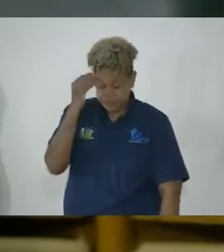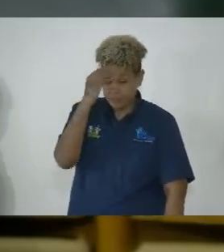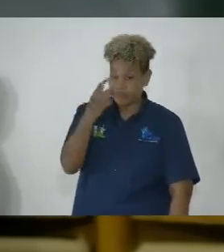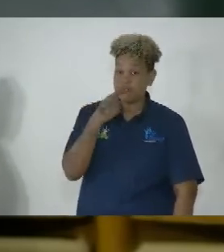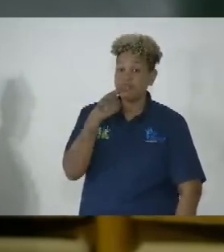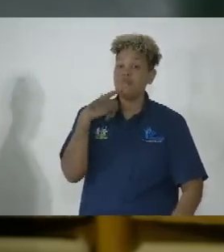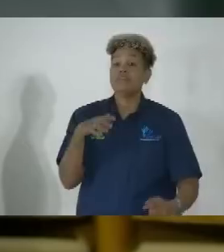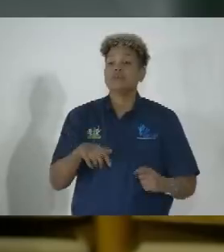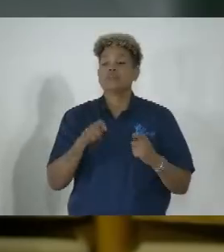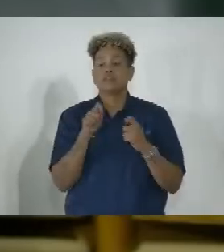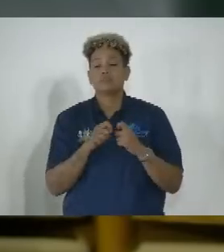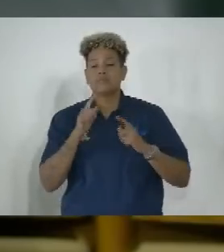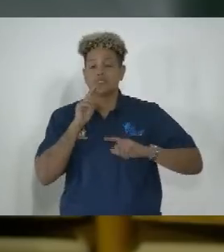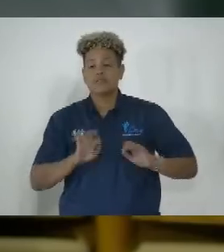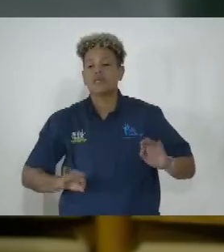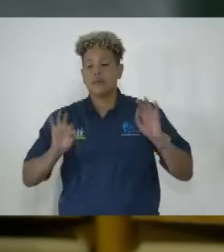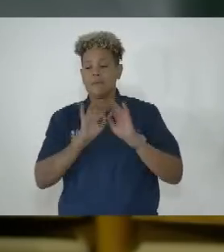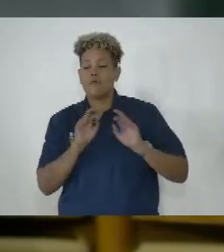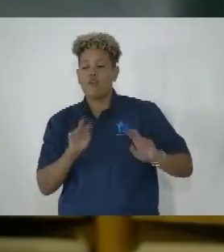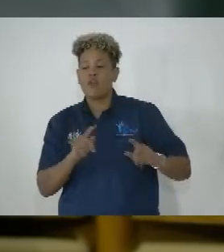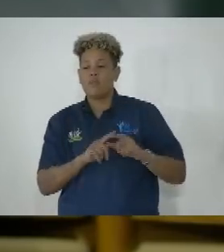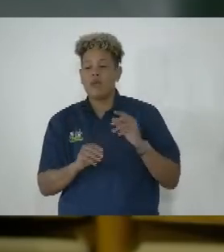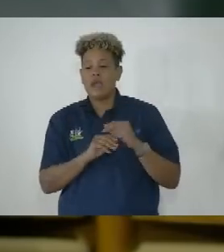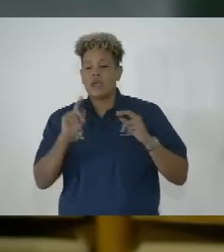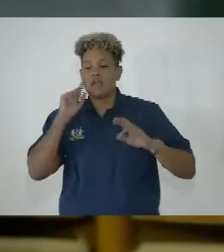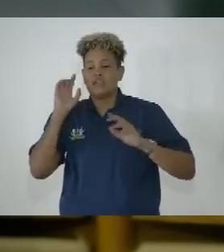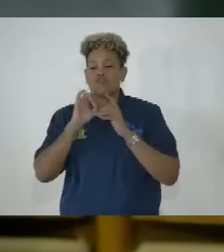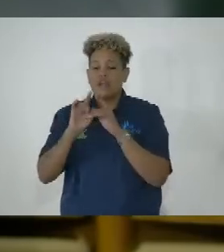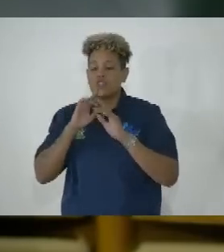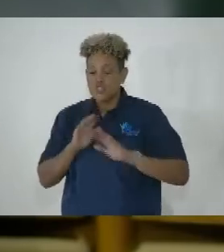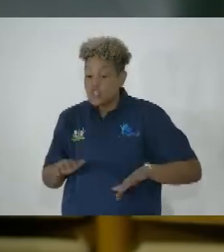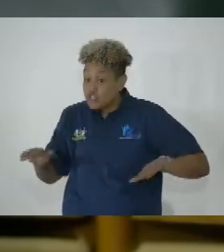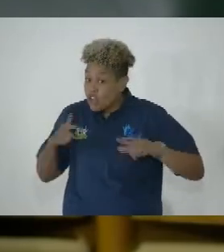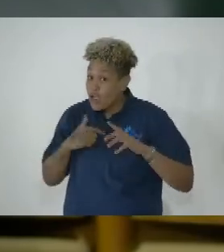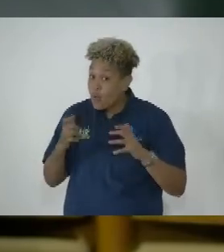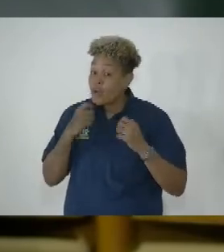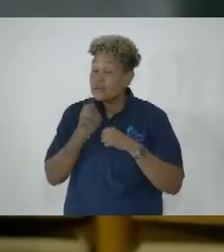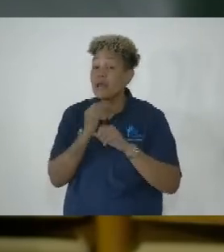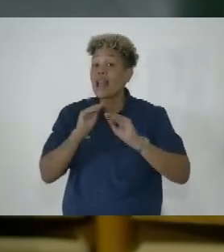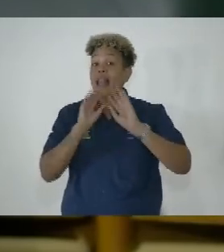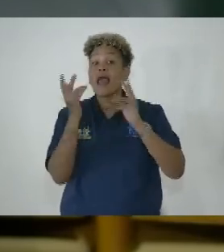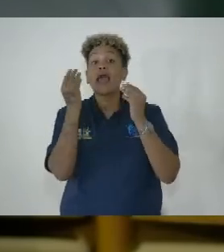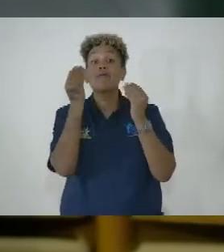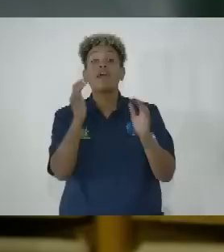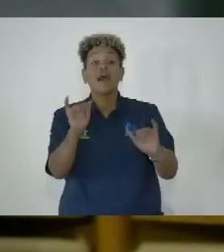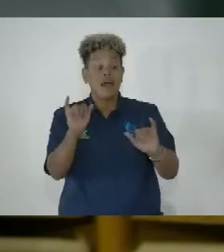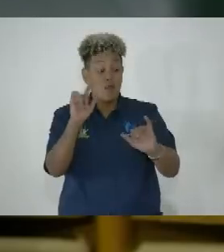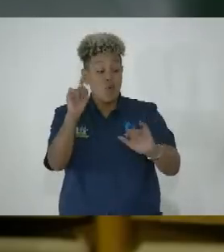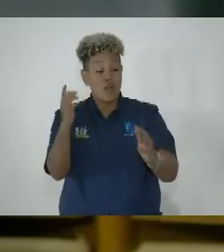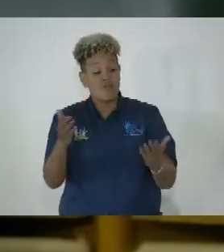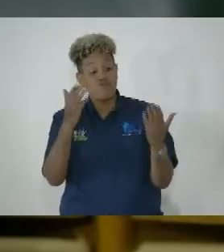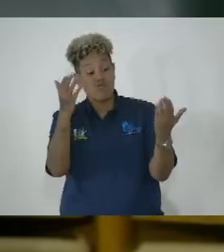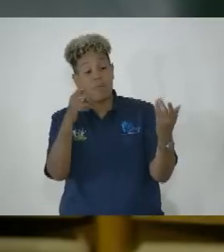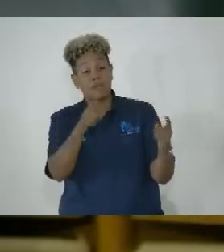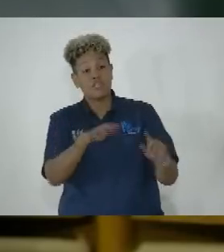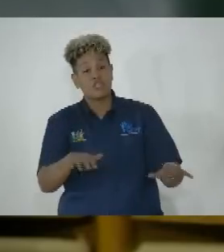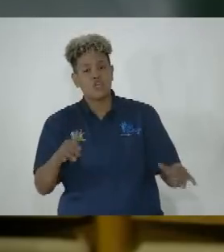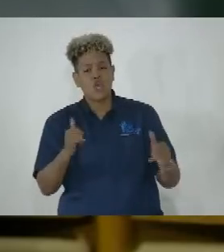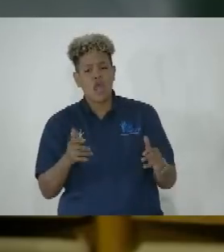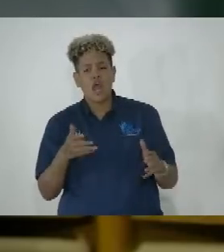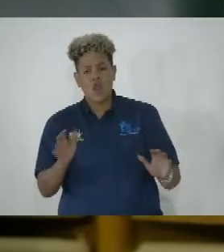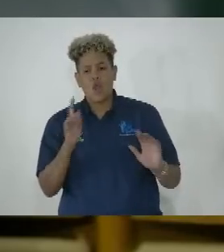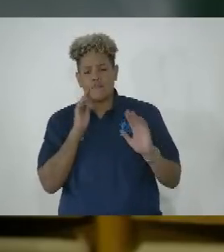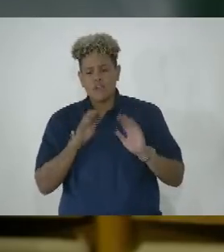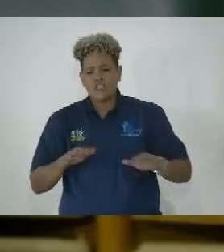this is particularly important. And in respect of children, I just want to make clear that one of the recommendations which allows for the